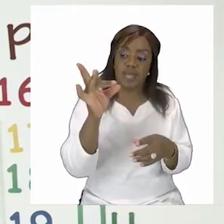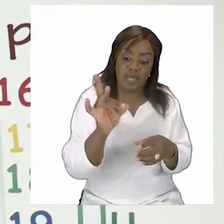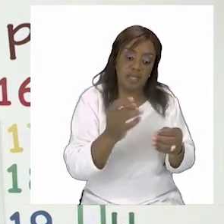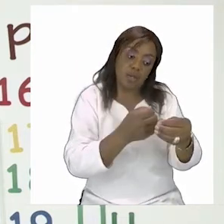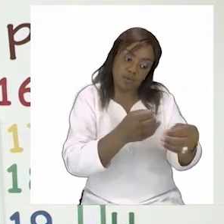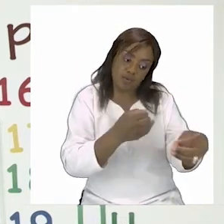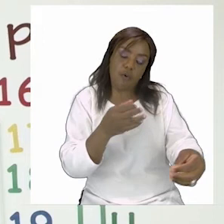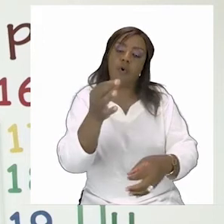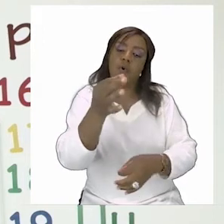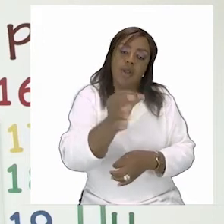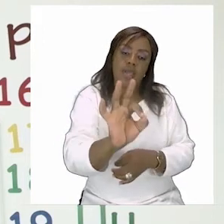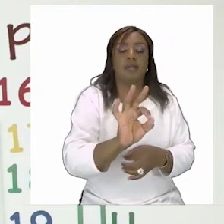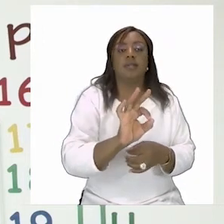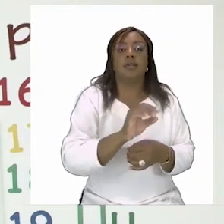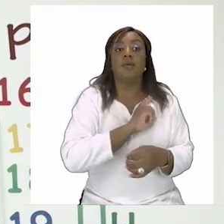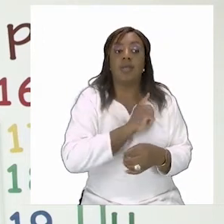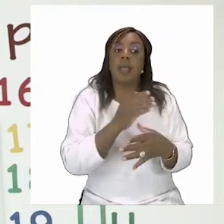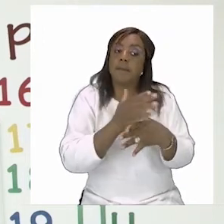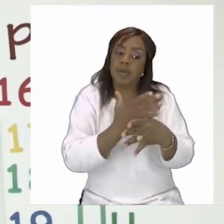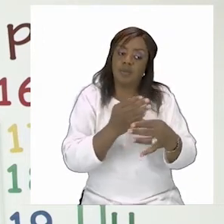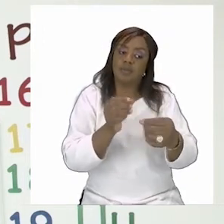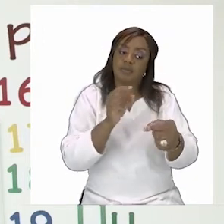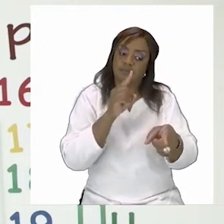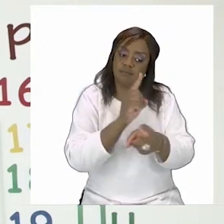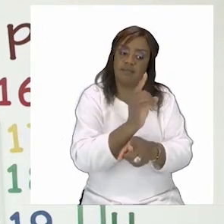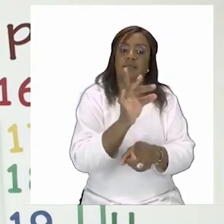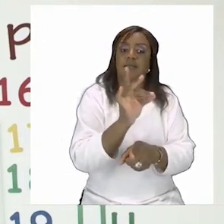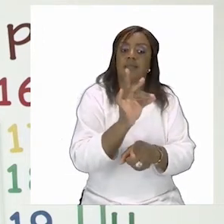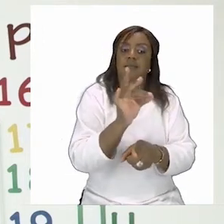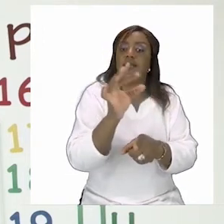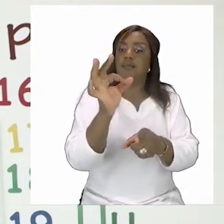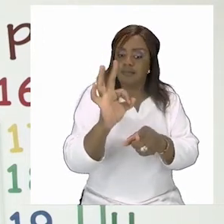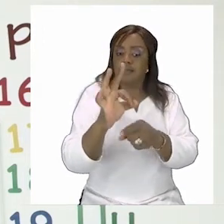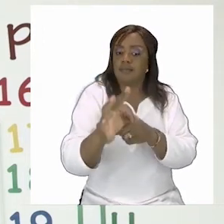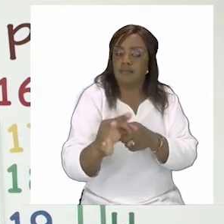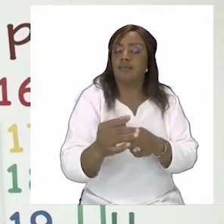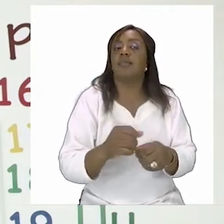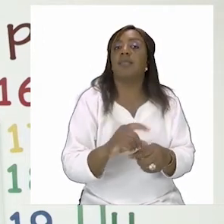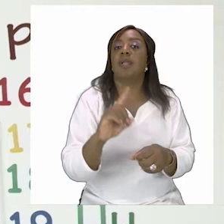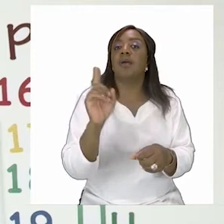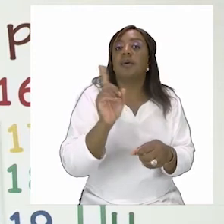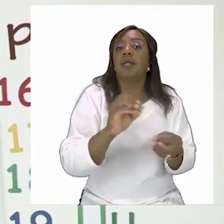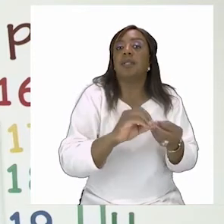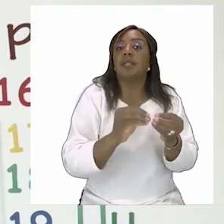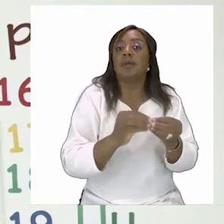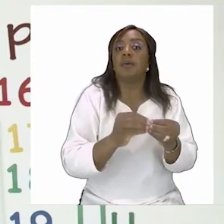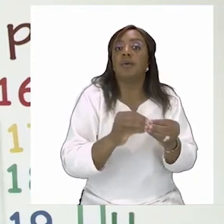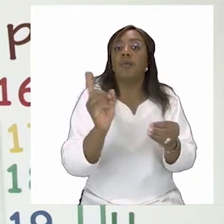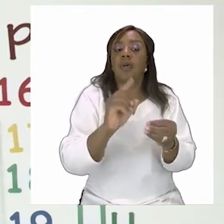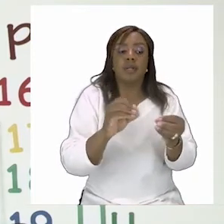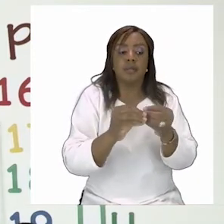before 9. What if I say the number before